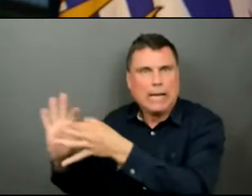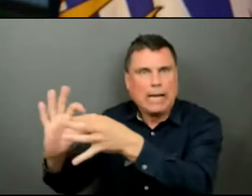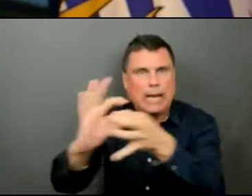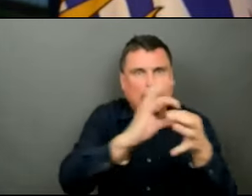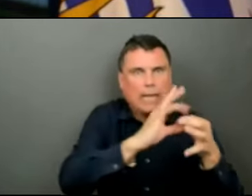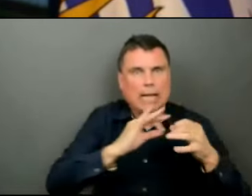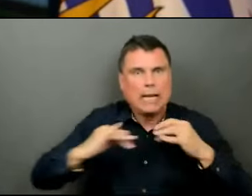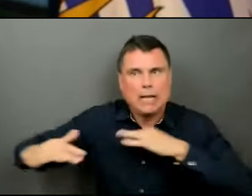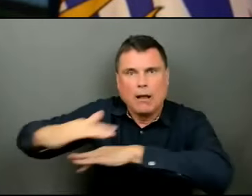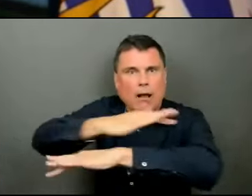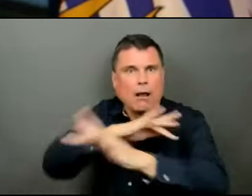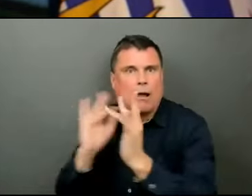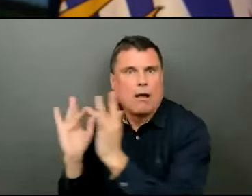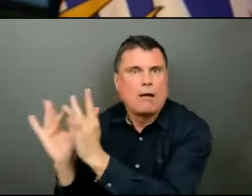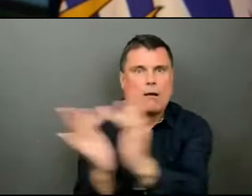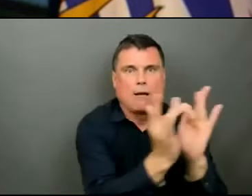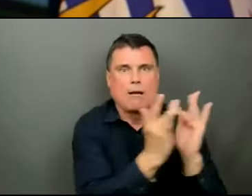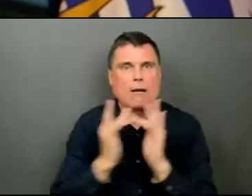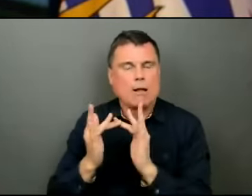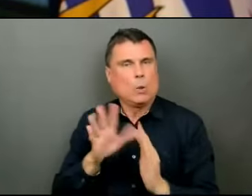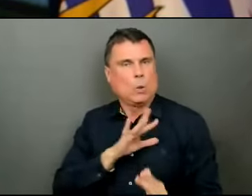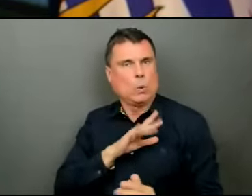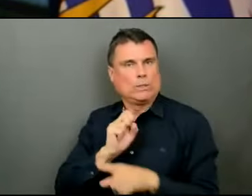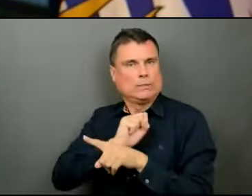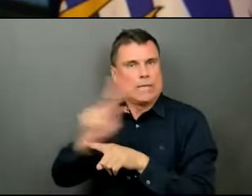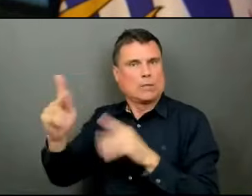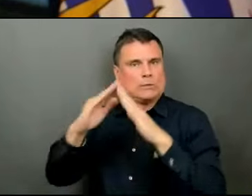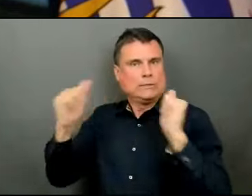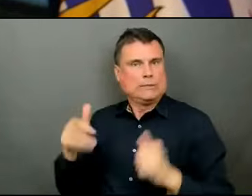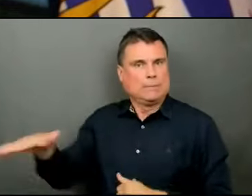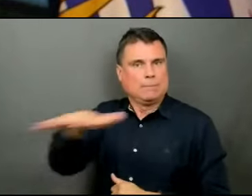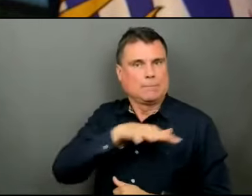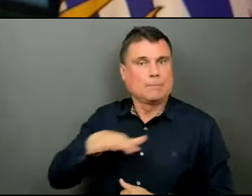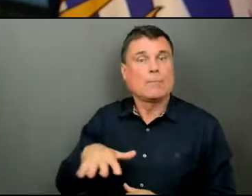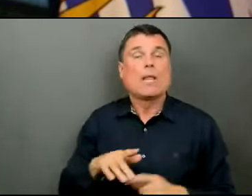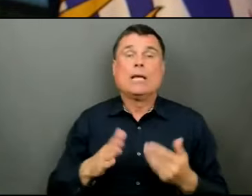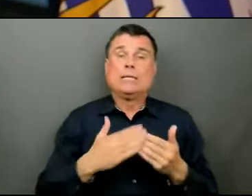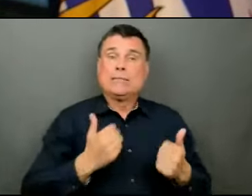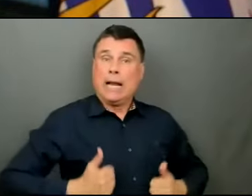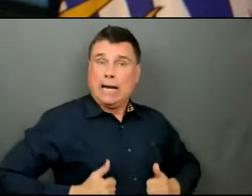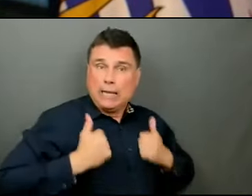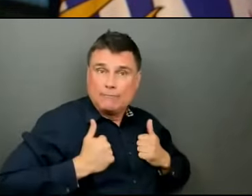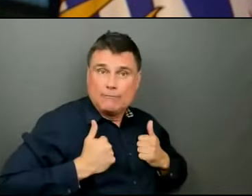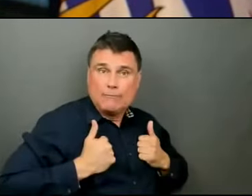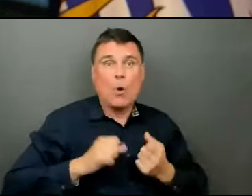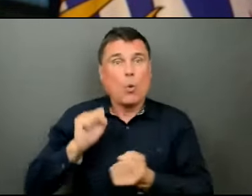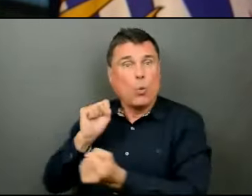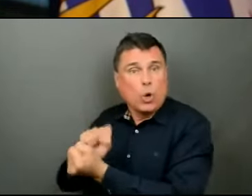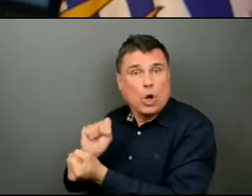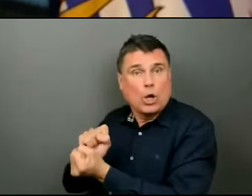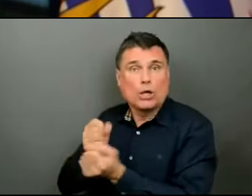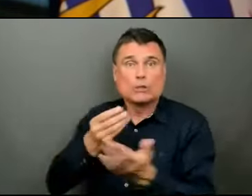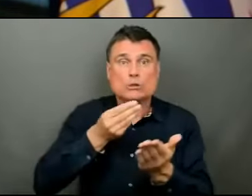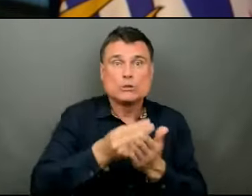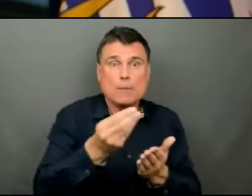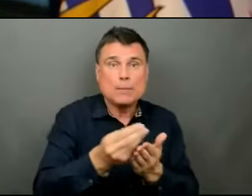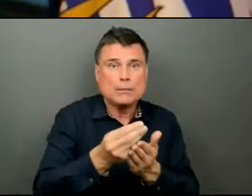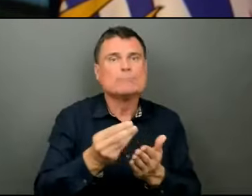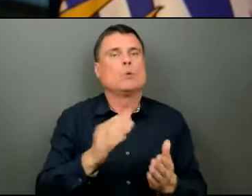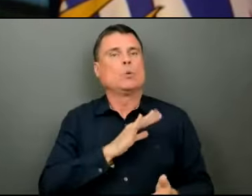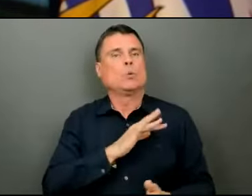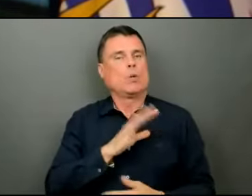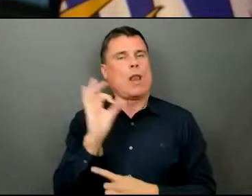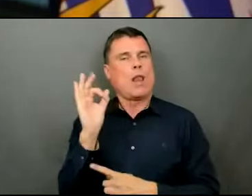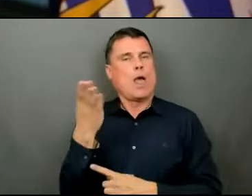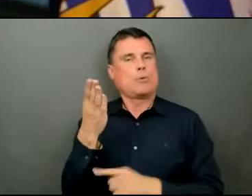This is all going to make it easier to live, work, travel, and shop and access services on the Broadway corridor. And this is a corridor, of course, that is already a